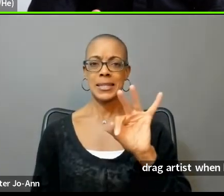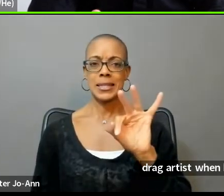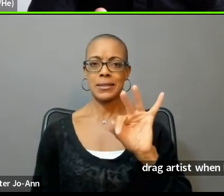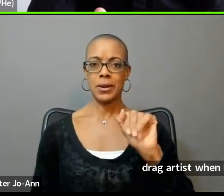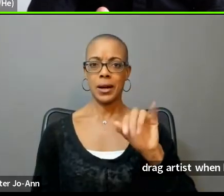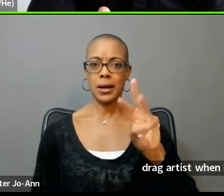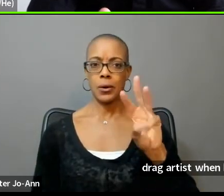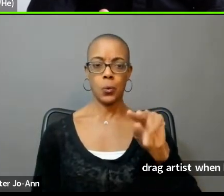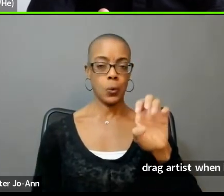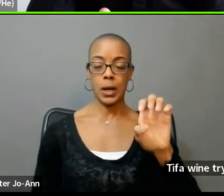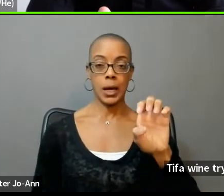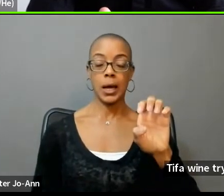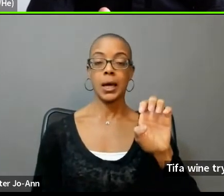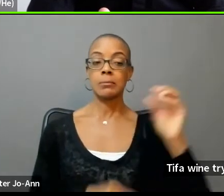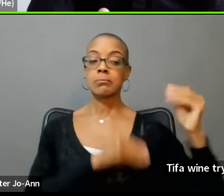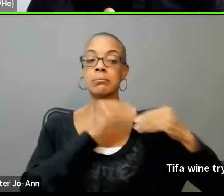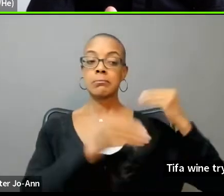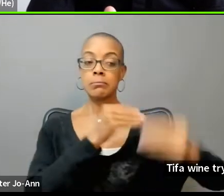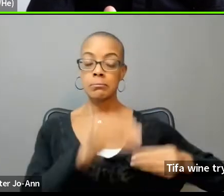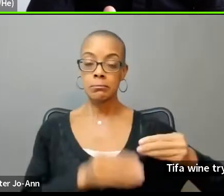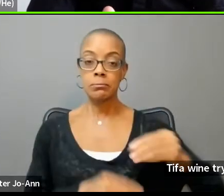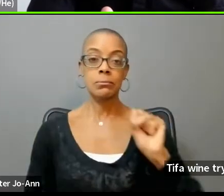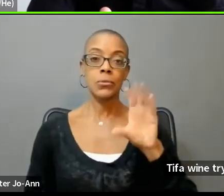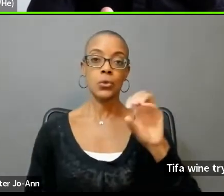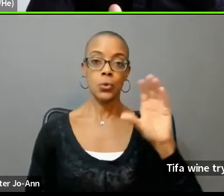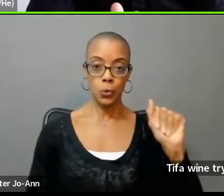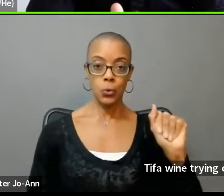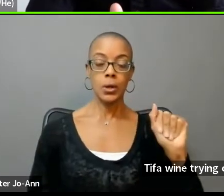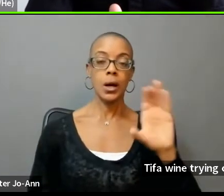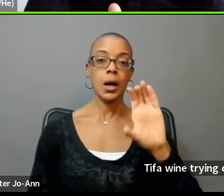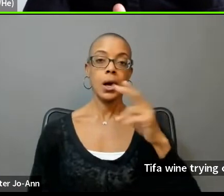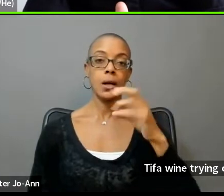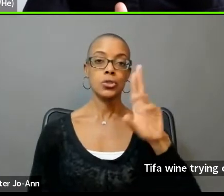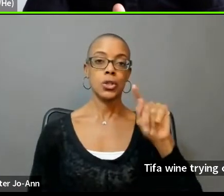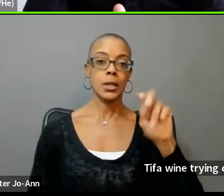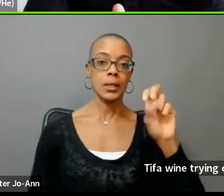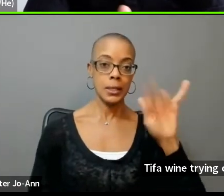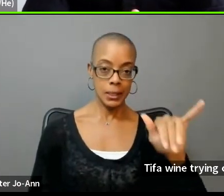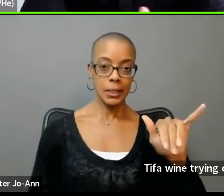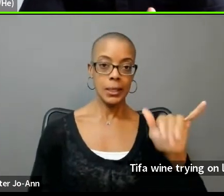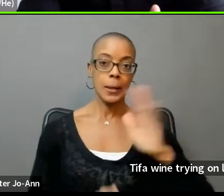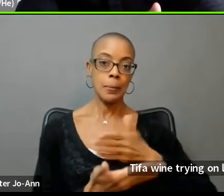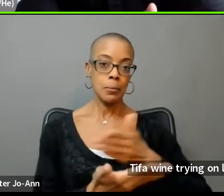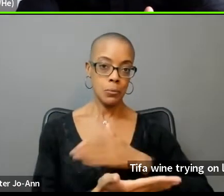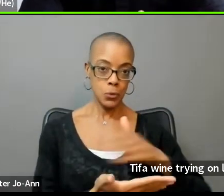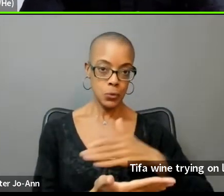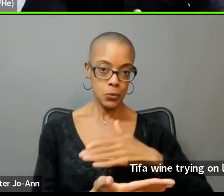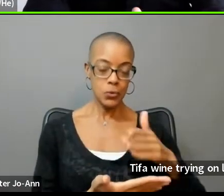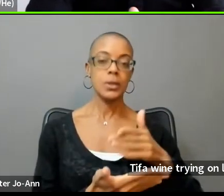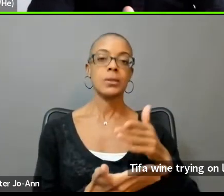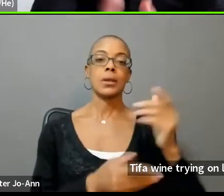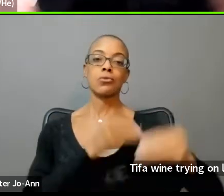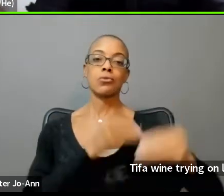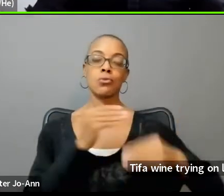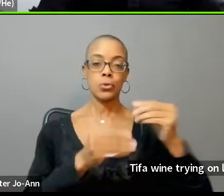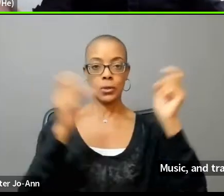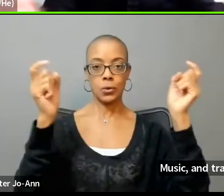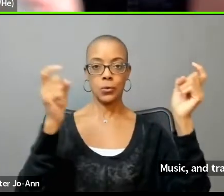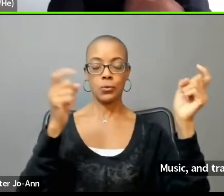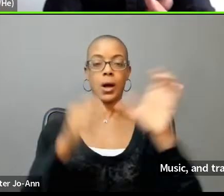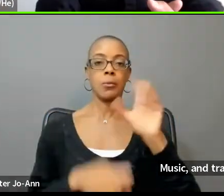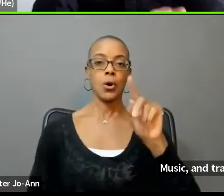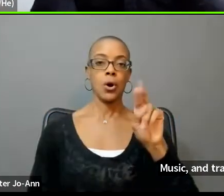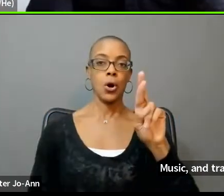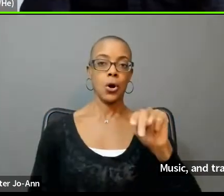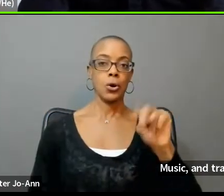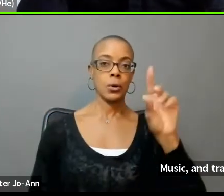down from soca and chutney music and traditions such as carnival. So I'm really excited to have this